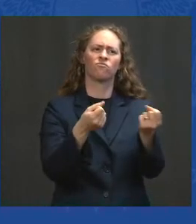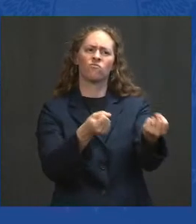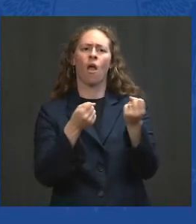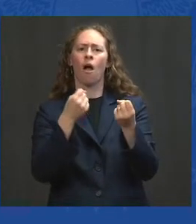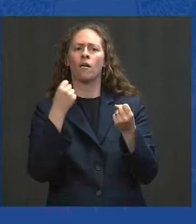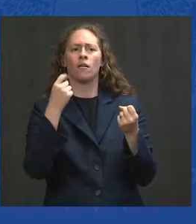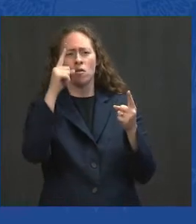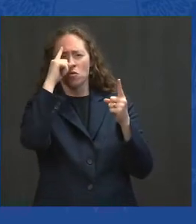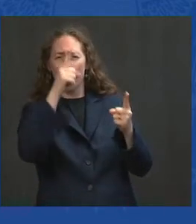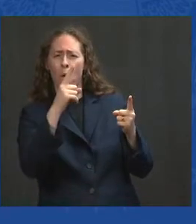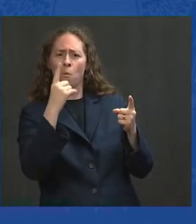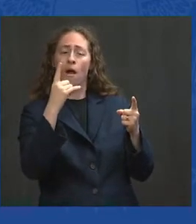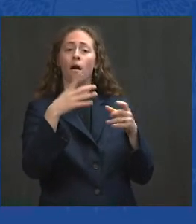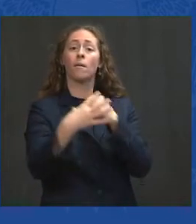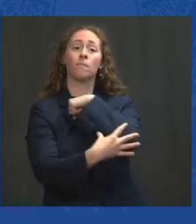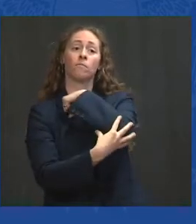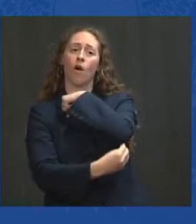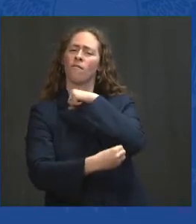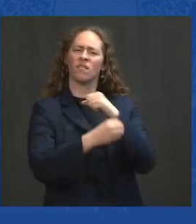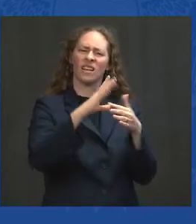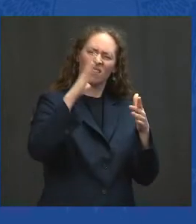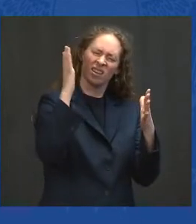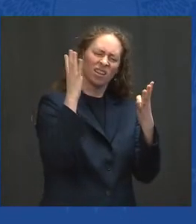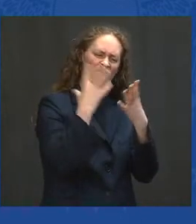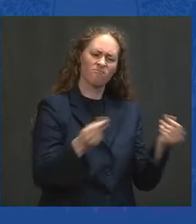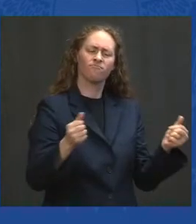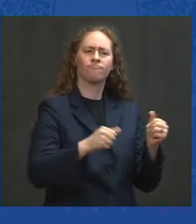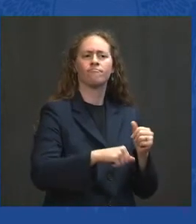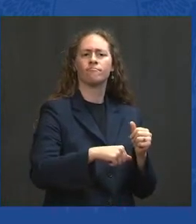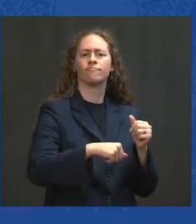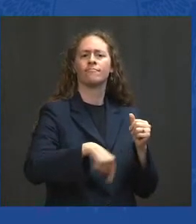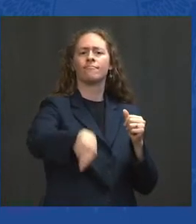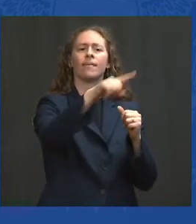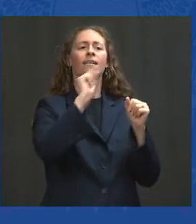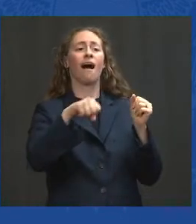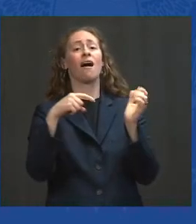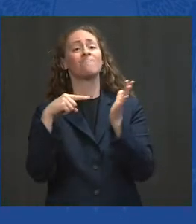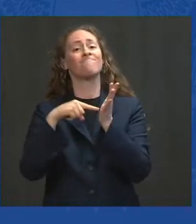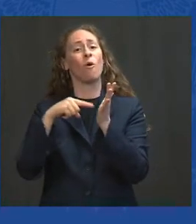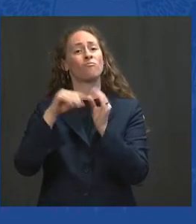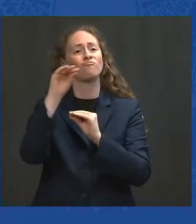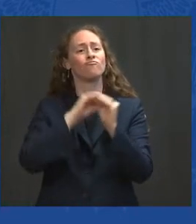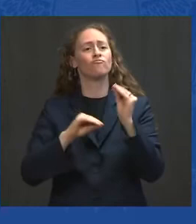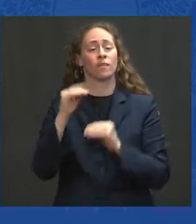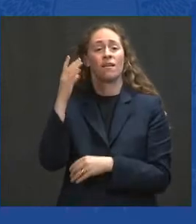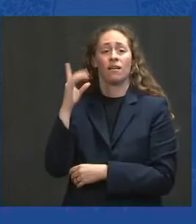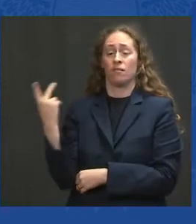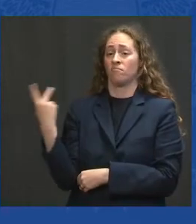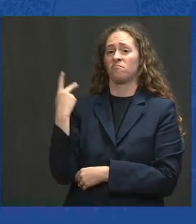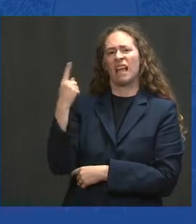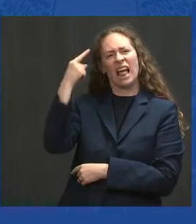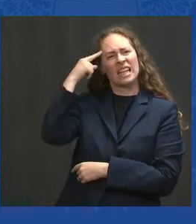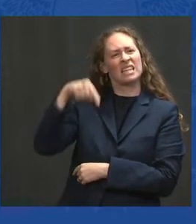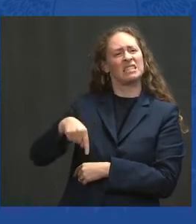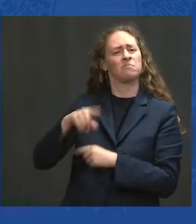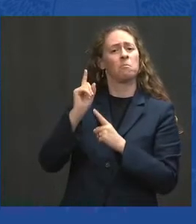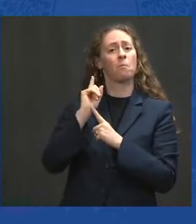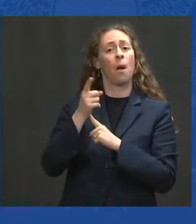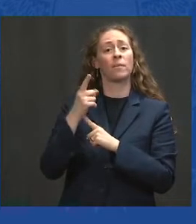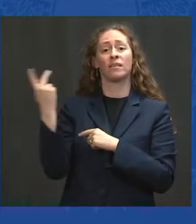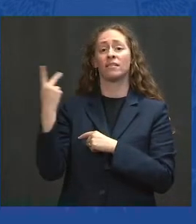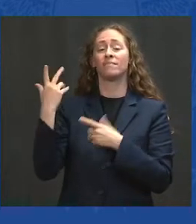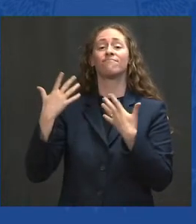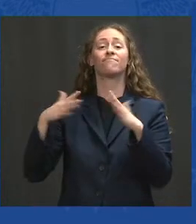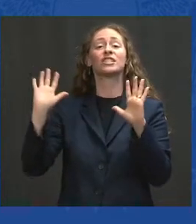America. I think this will be one of the things that the Vice President and I will be most proud of when our terms are up. Beginning